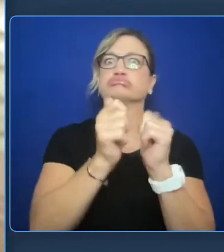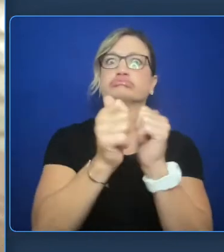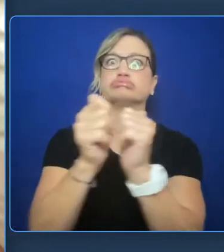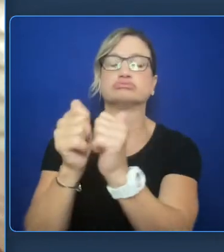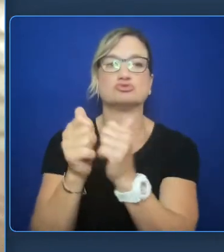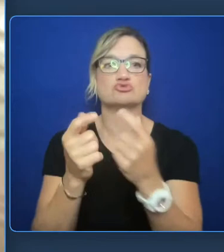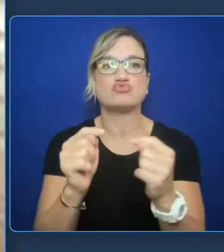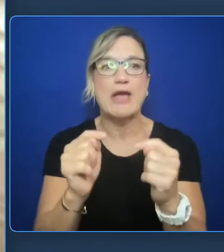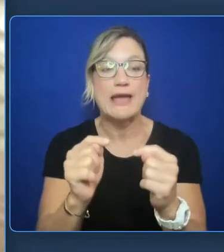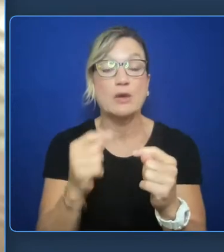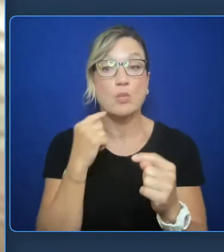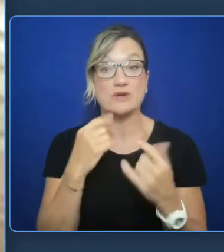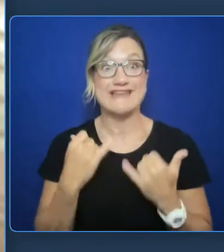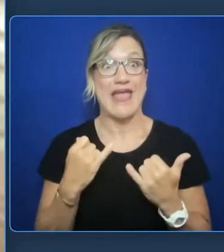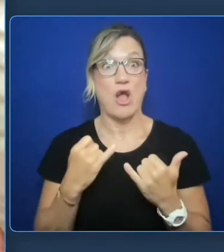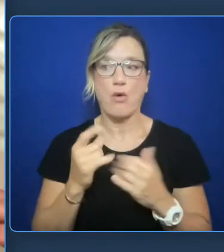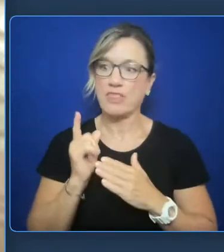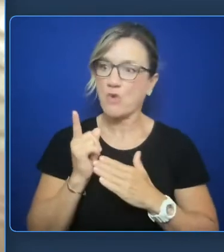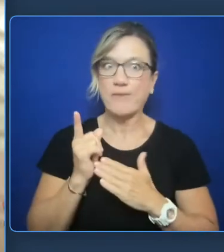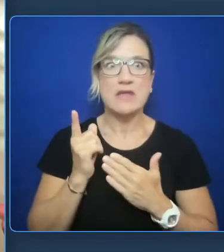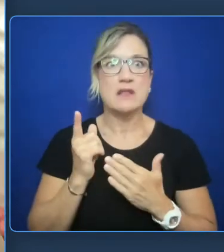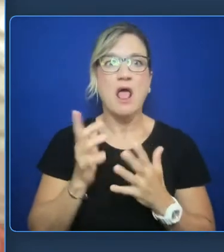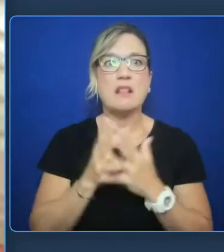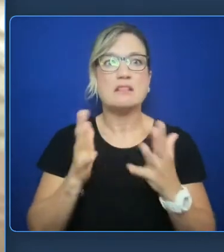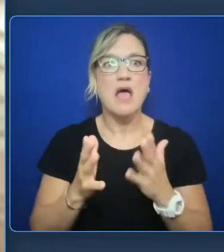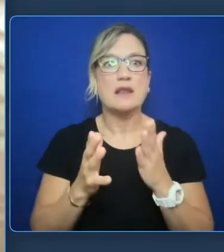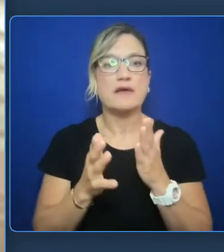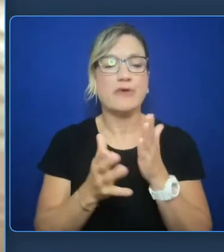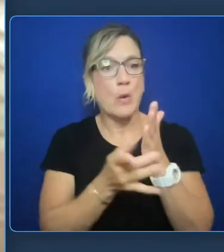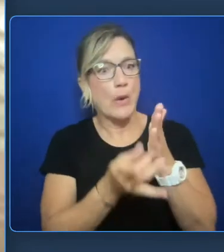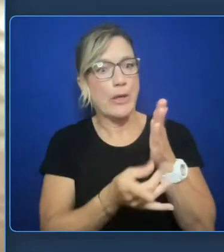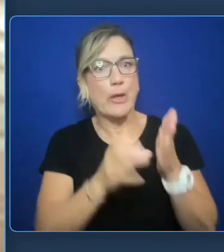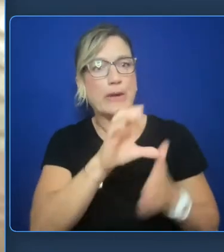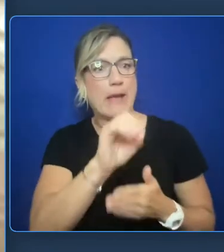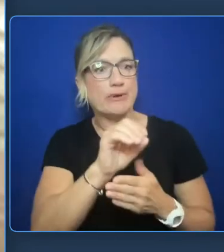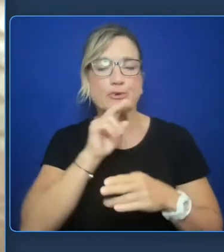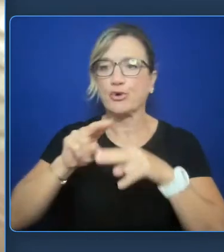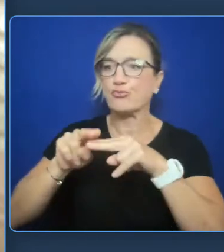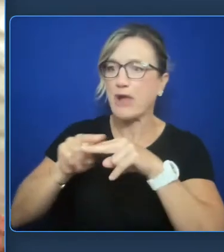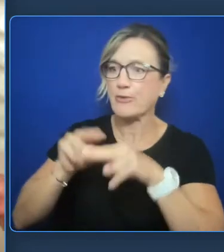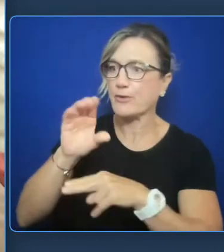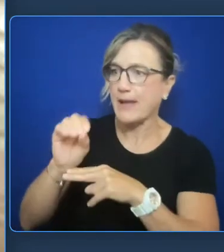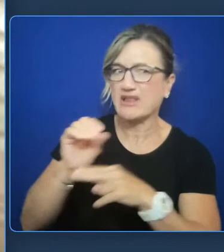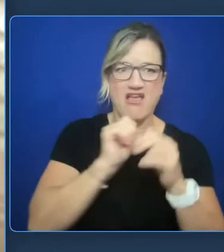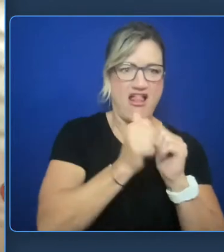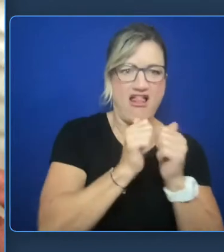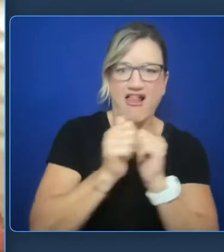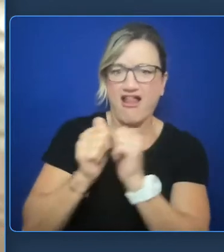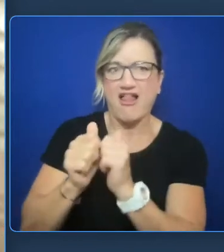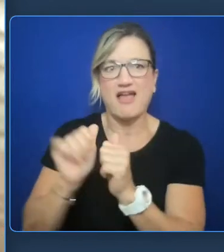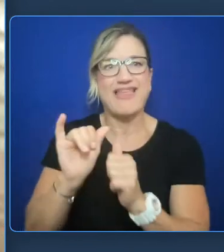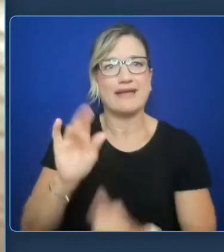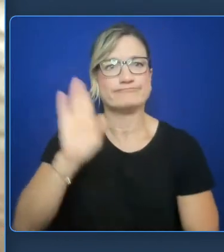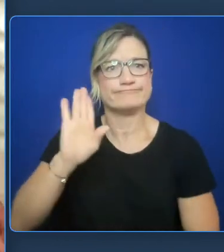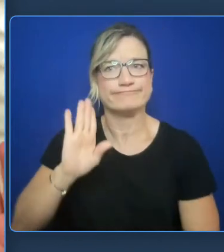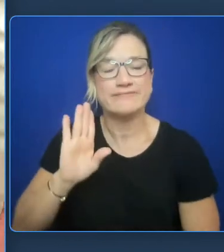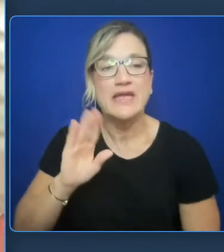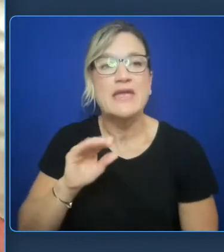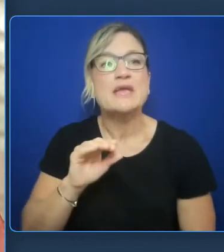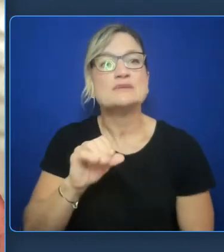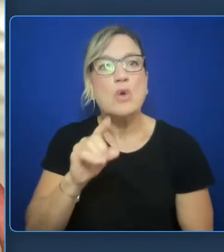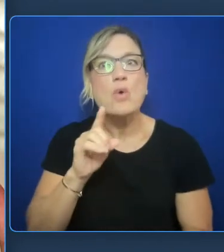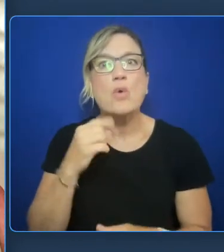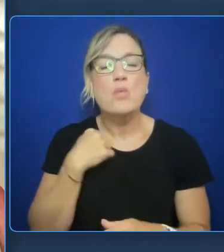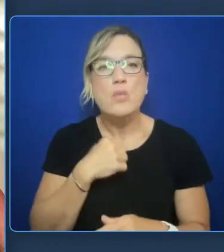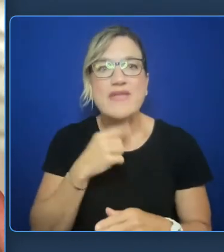everyone is trying to, you know, we're in that moment where there were a lot of oil companies or there were a lot of railroad companies or there were a lot of, you know, there's all these things that we, you